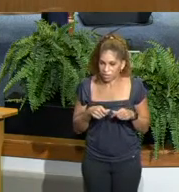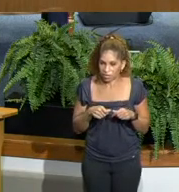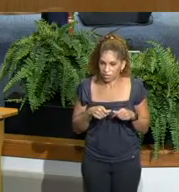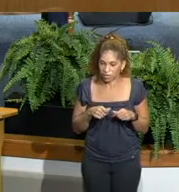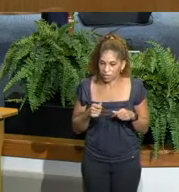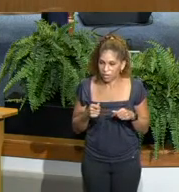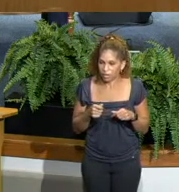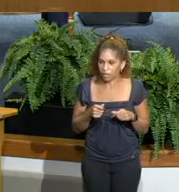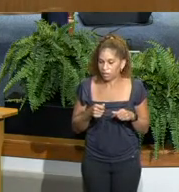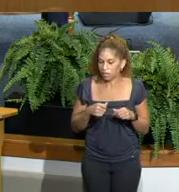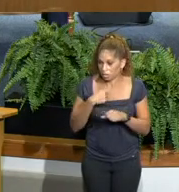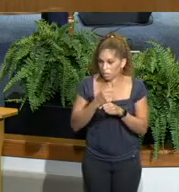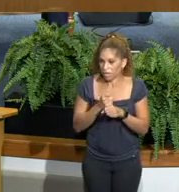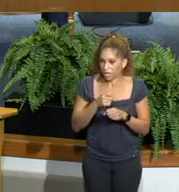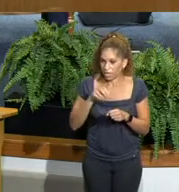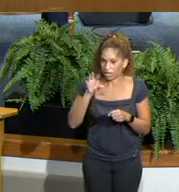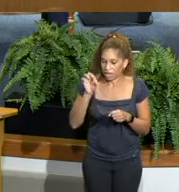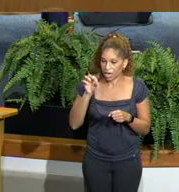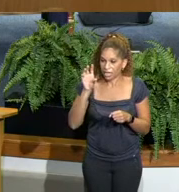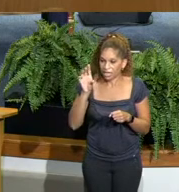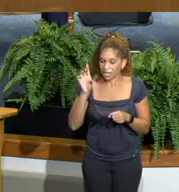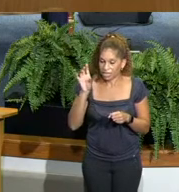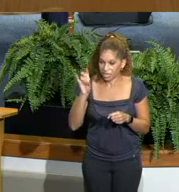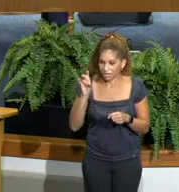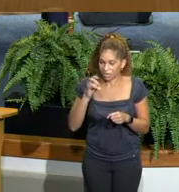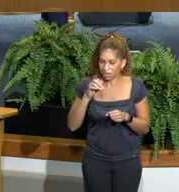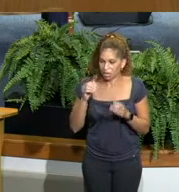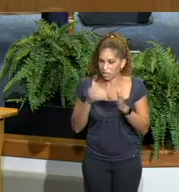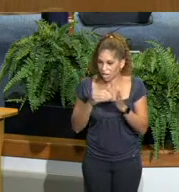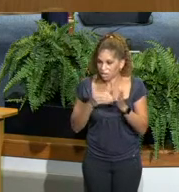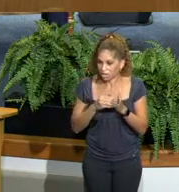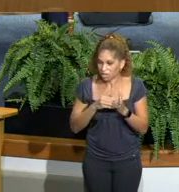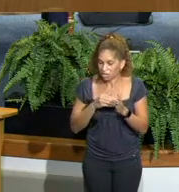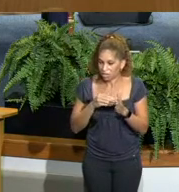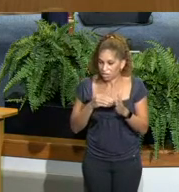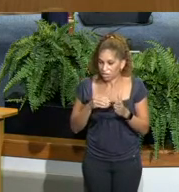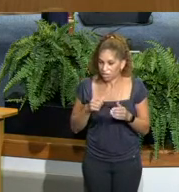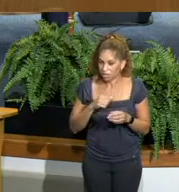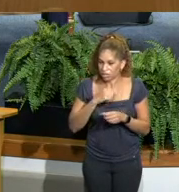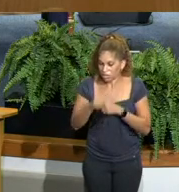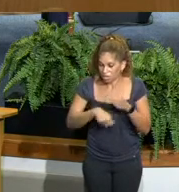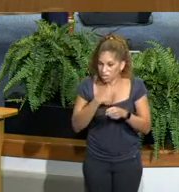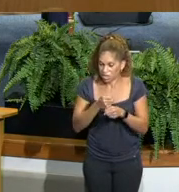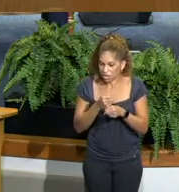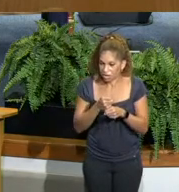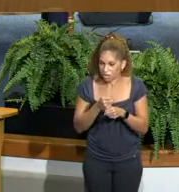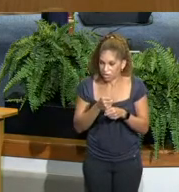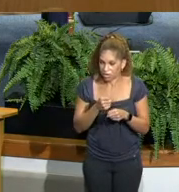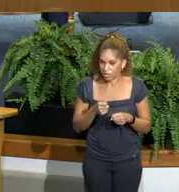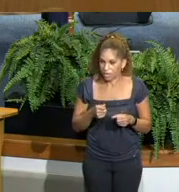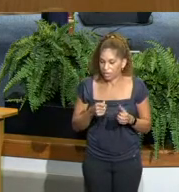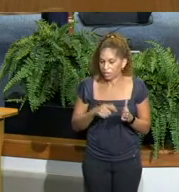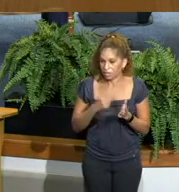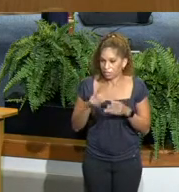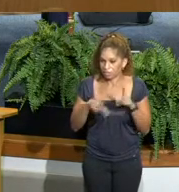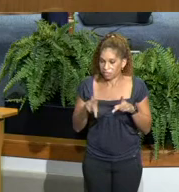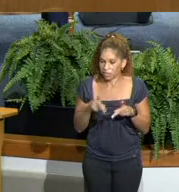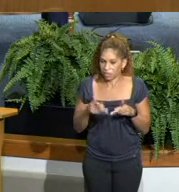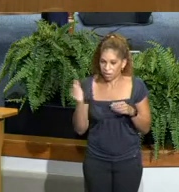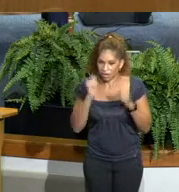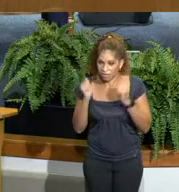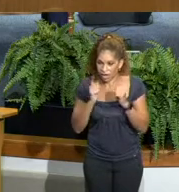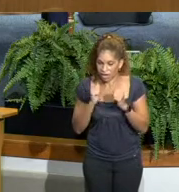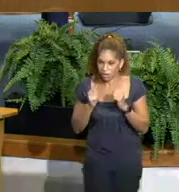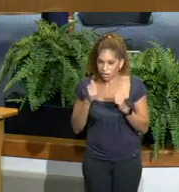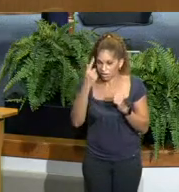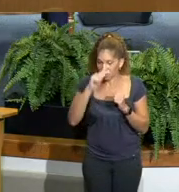$15. In this country right now, 4 million families get up every day and can buy unleaded gas and can't buy unleaded water. Right now